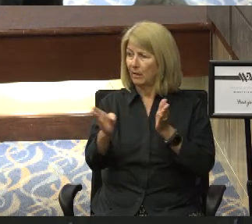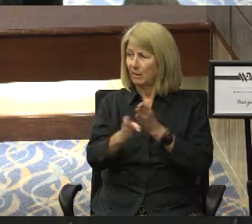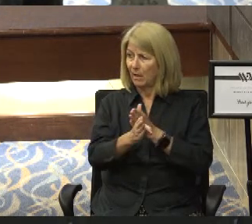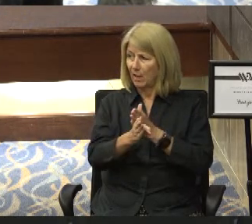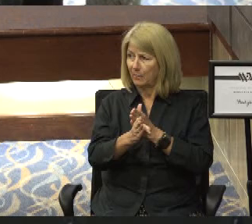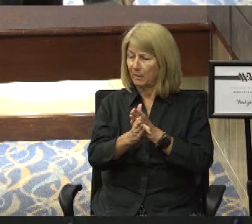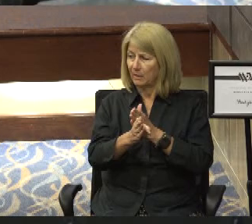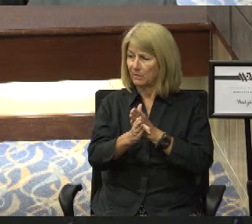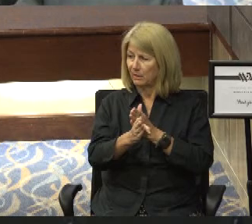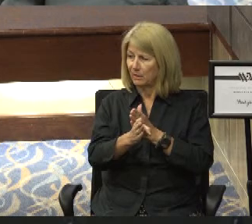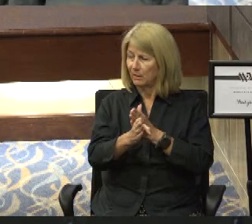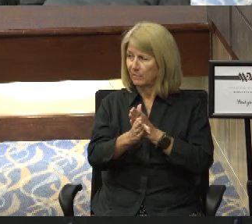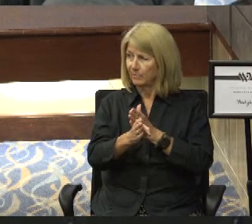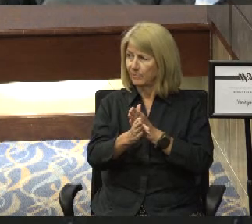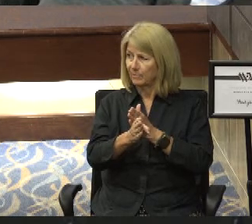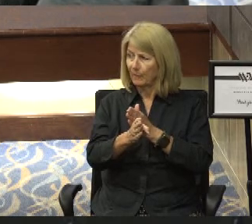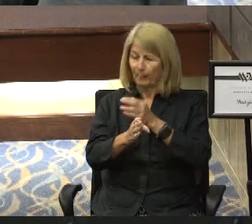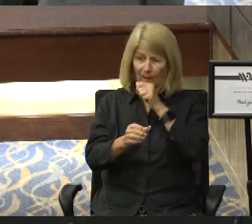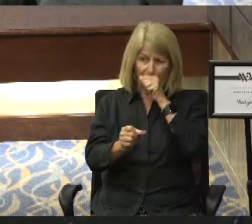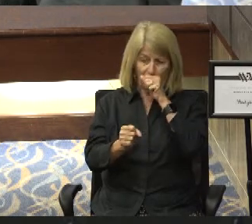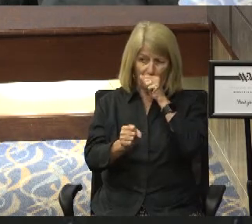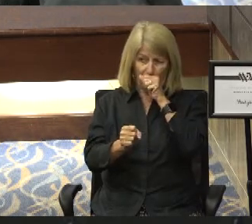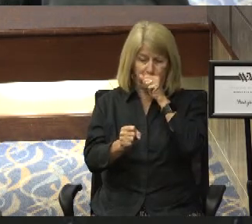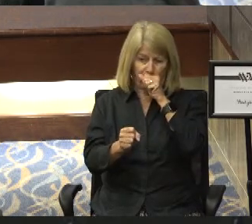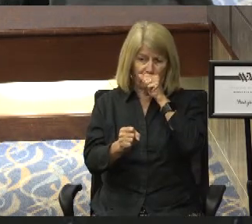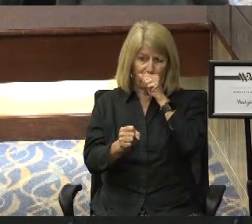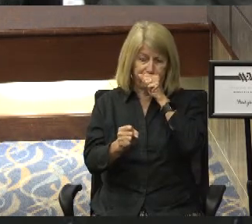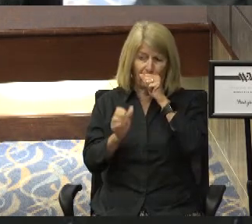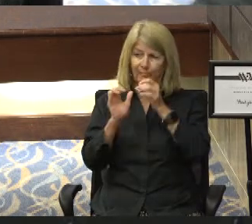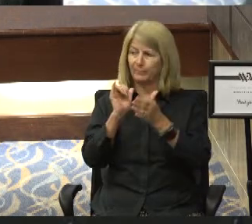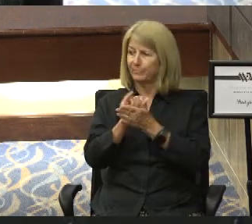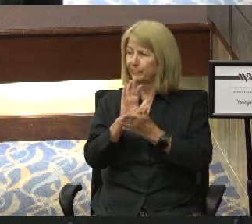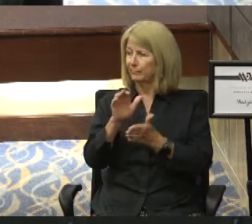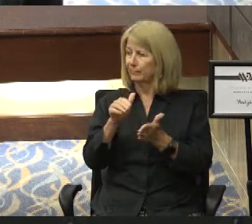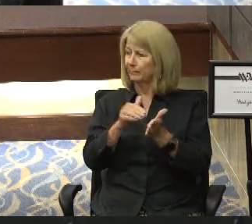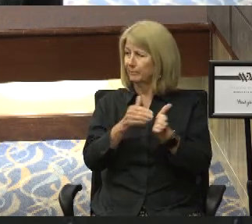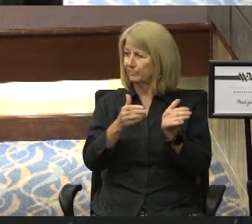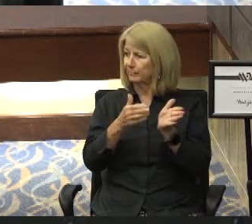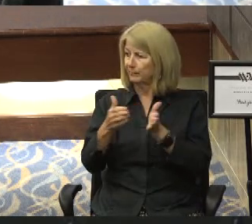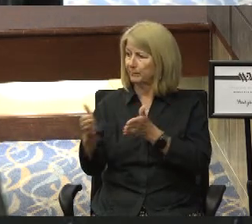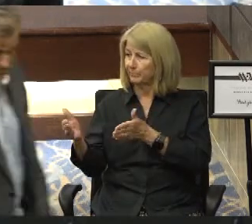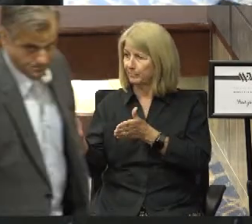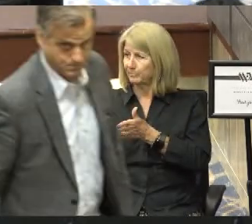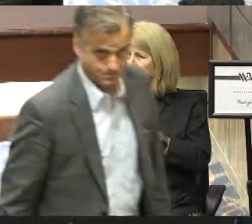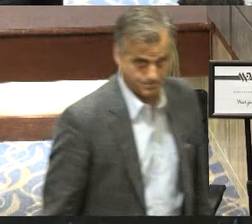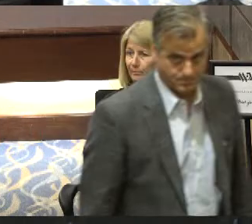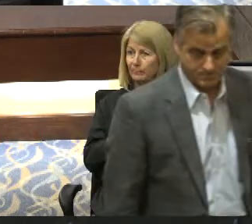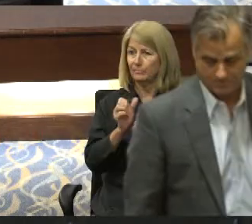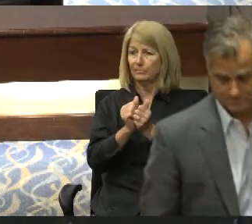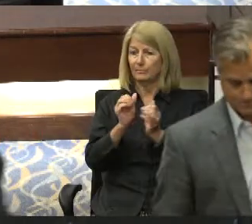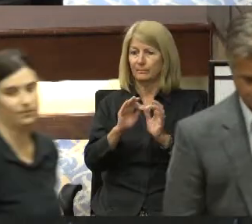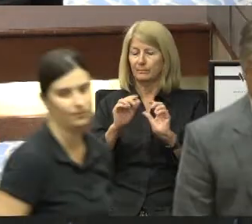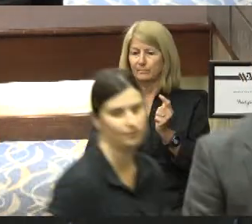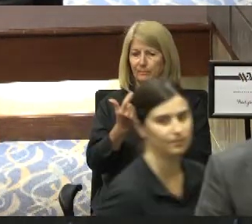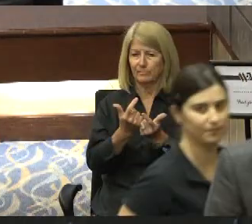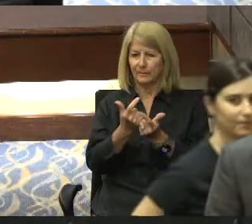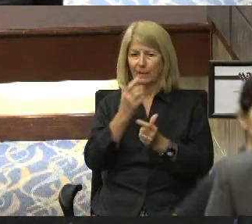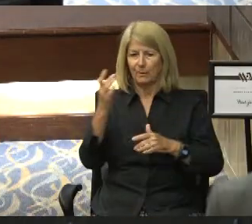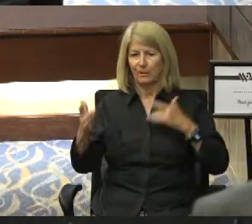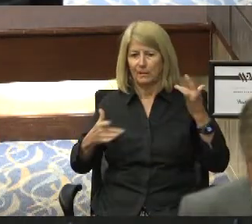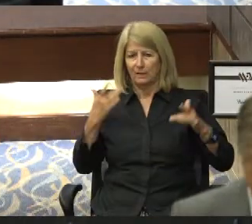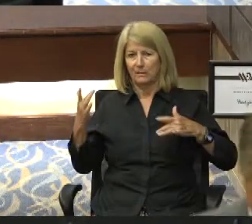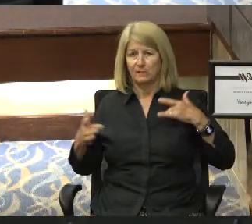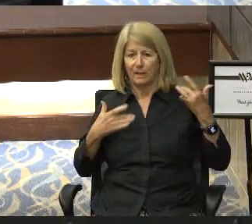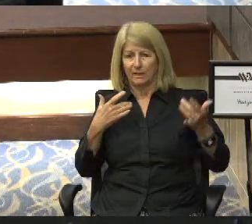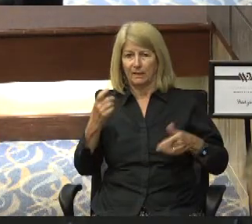Waco Transit. It's kind of a mid-plan report to the council. We're excited to hear